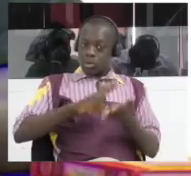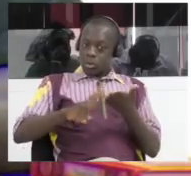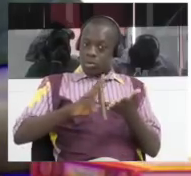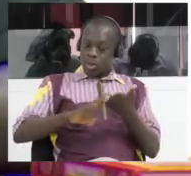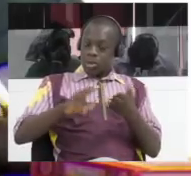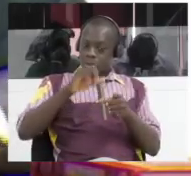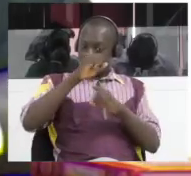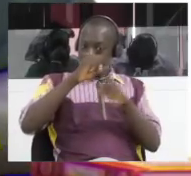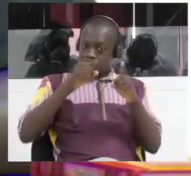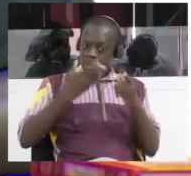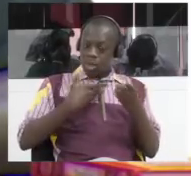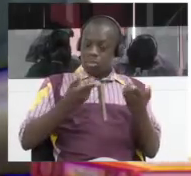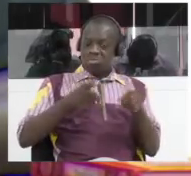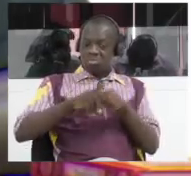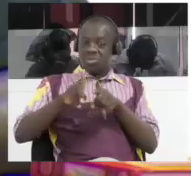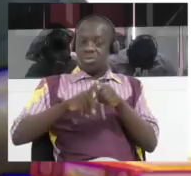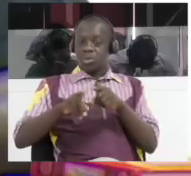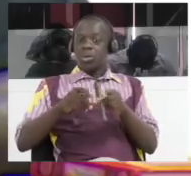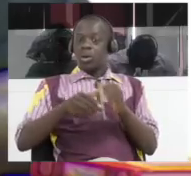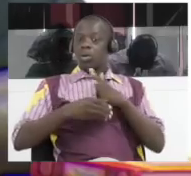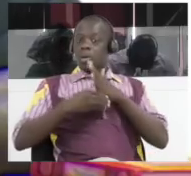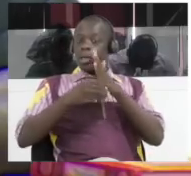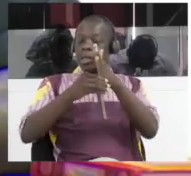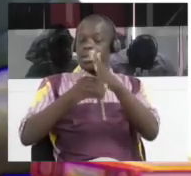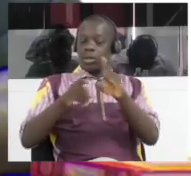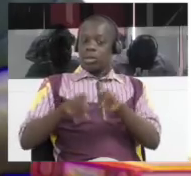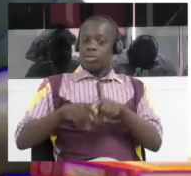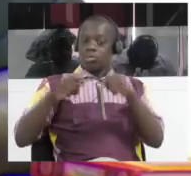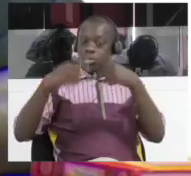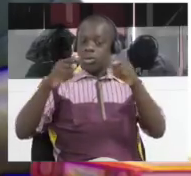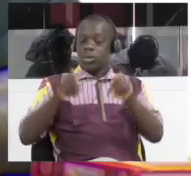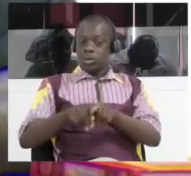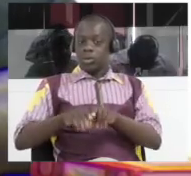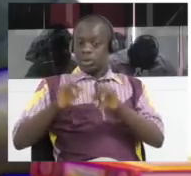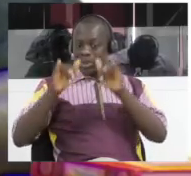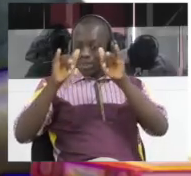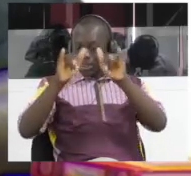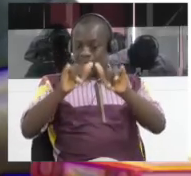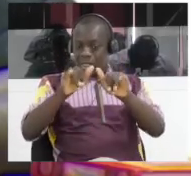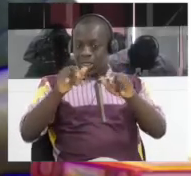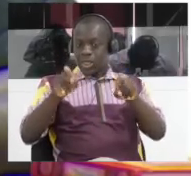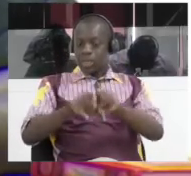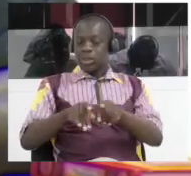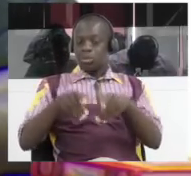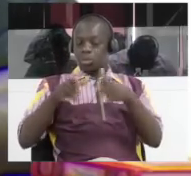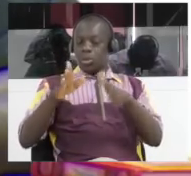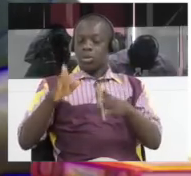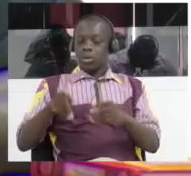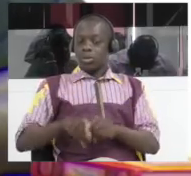normalize situations and get some semblance of order and continuity, or do we remain tenacious